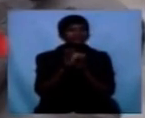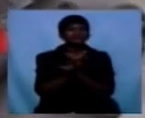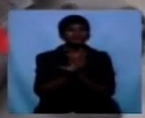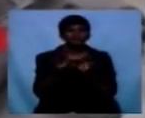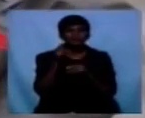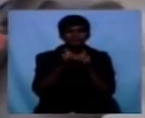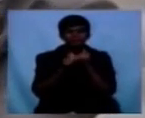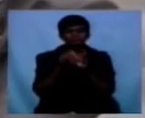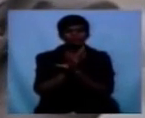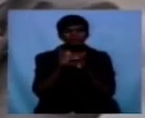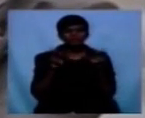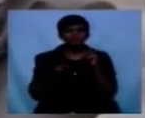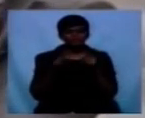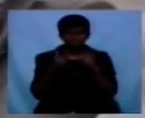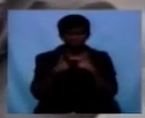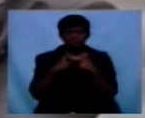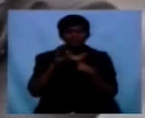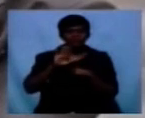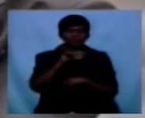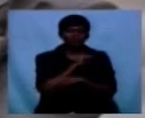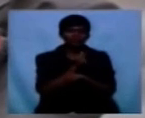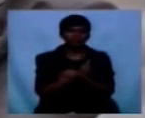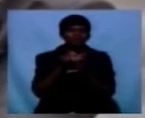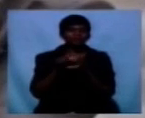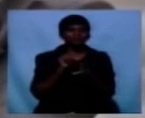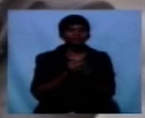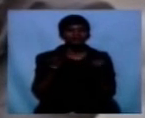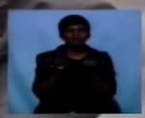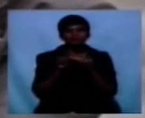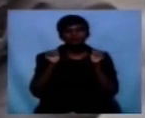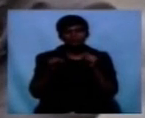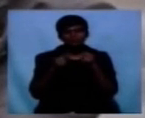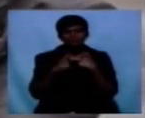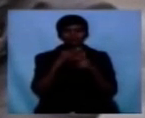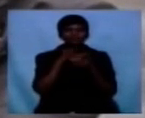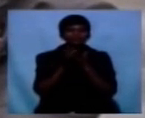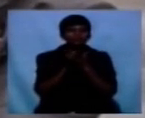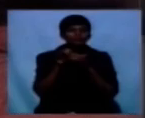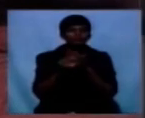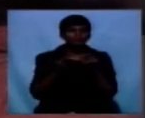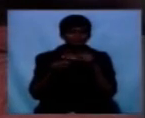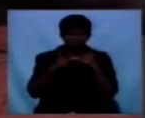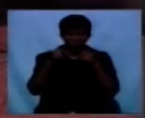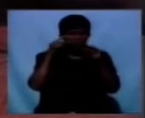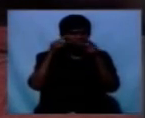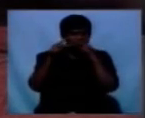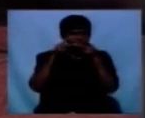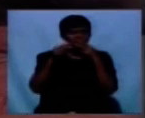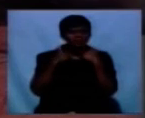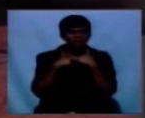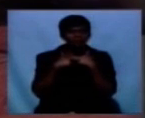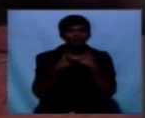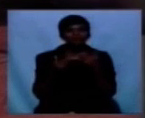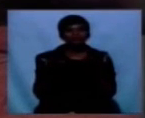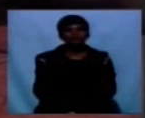because Zambian people have deposited the authority in us, and we must be able to take interest of them. They have a vision. They did announce that they have they would want